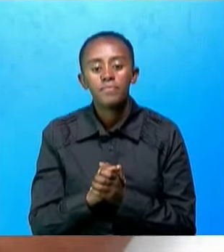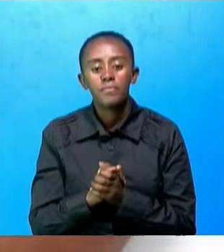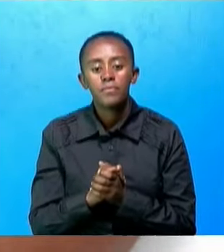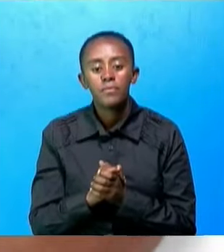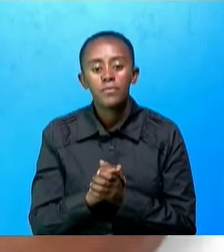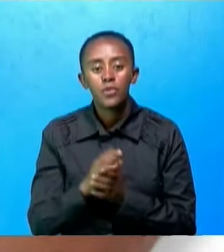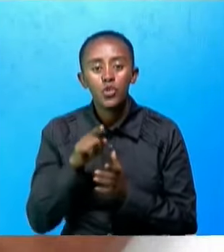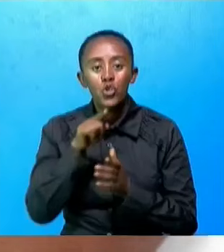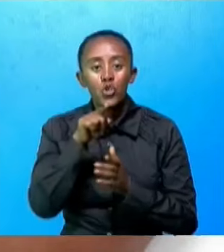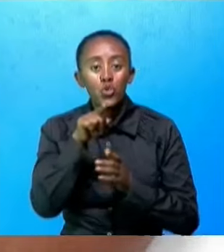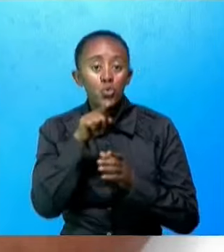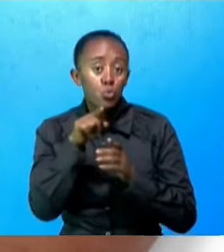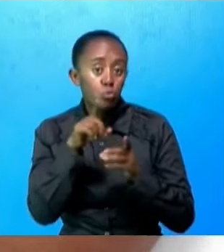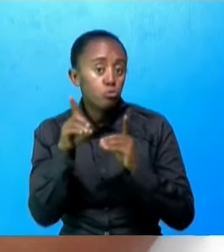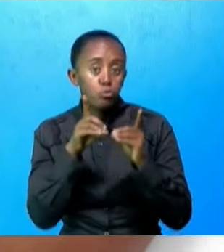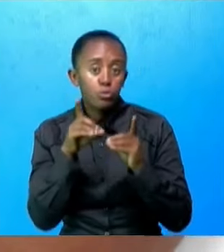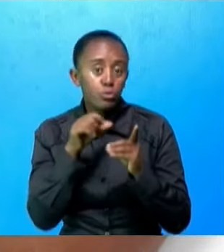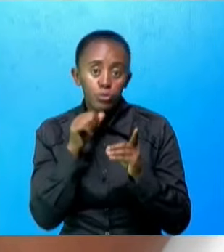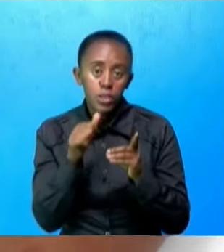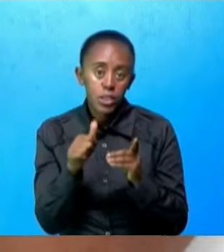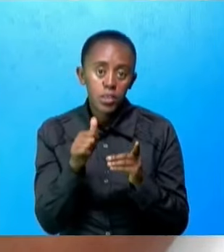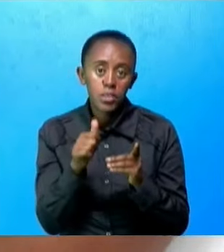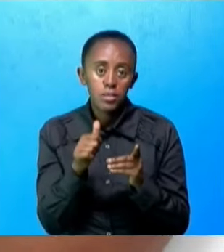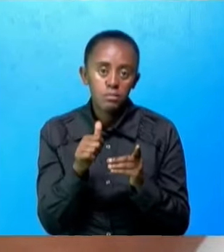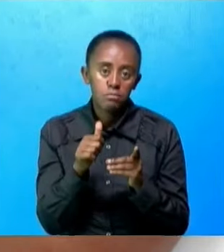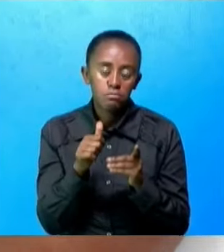you didn't